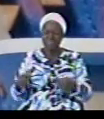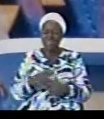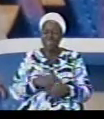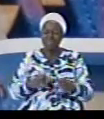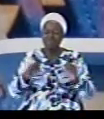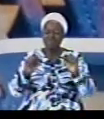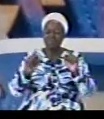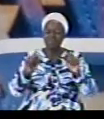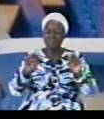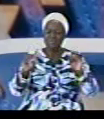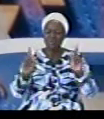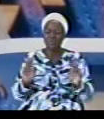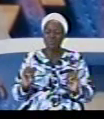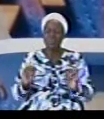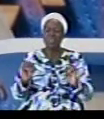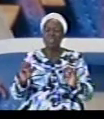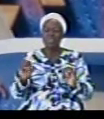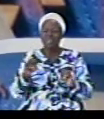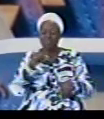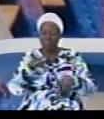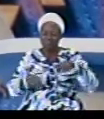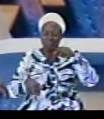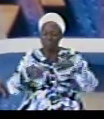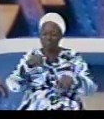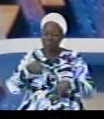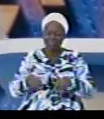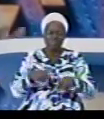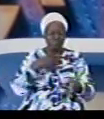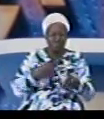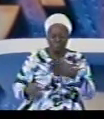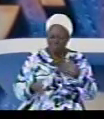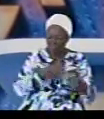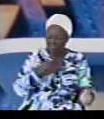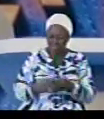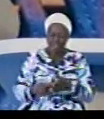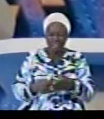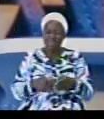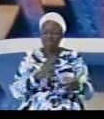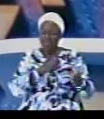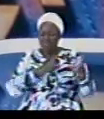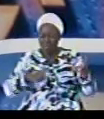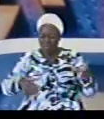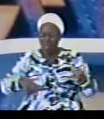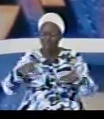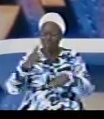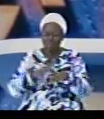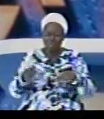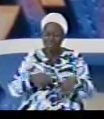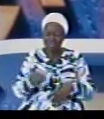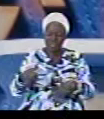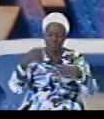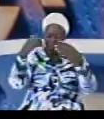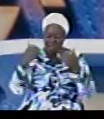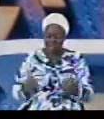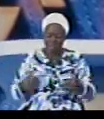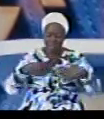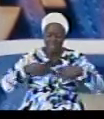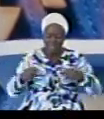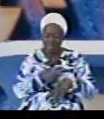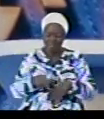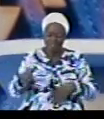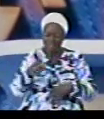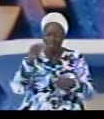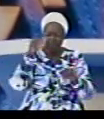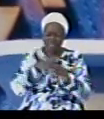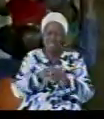and paralysis, lameness, whatever, broken bones. Lord, touch them now, heal them